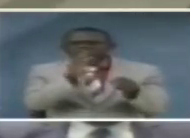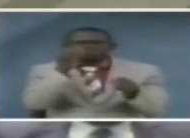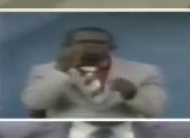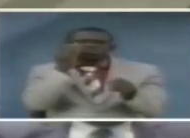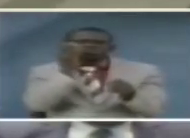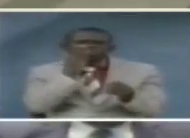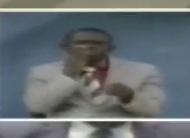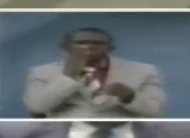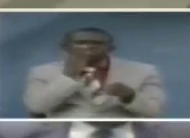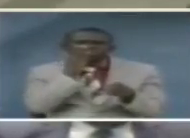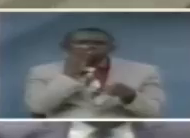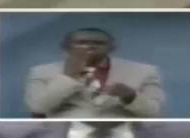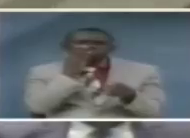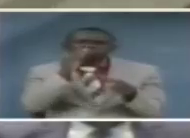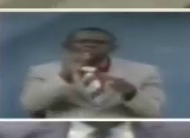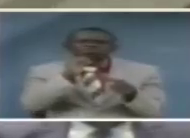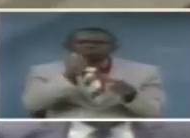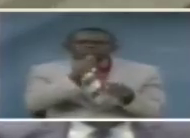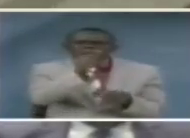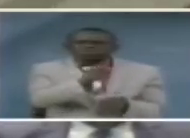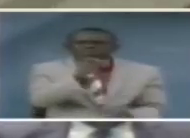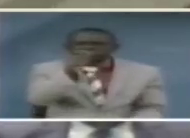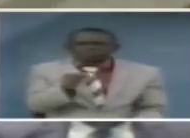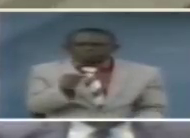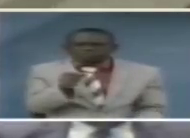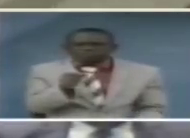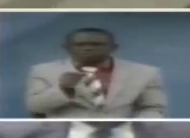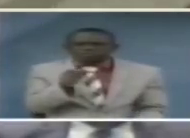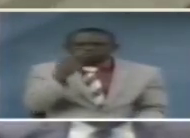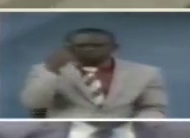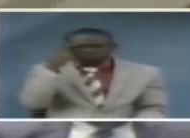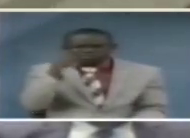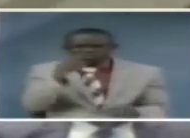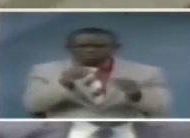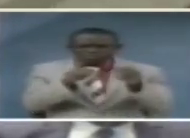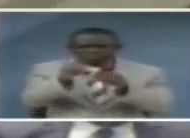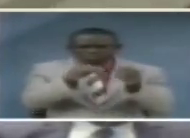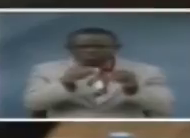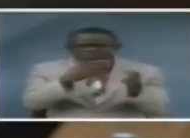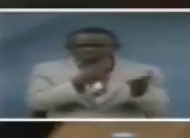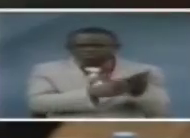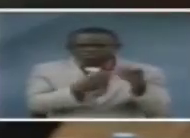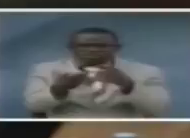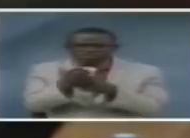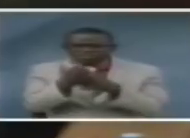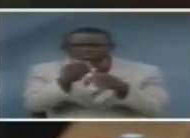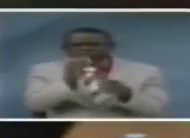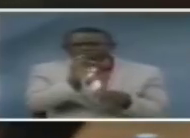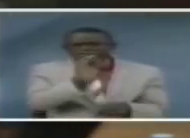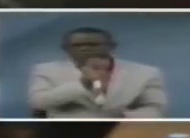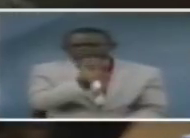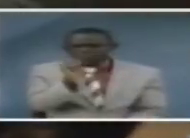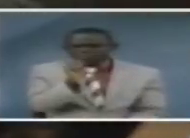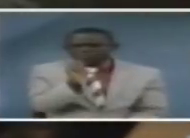for persons other than individuals, as well as the definition of management